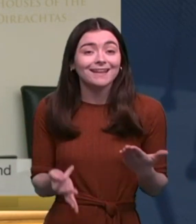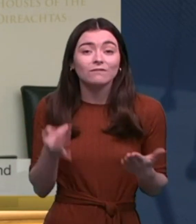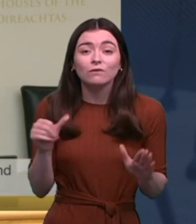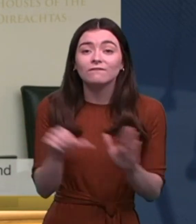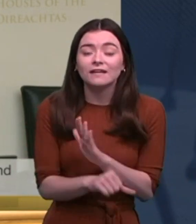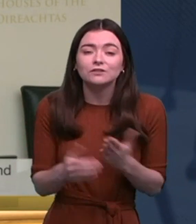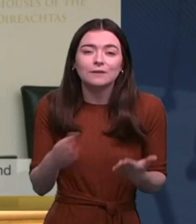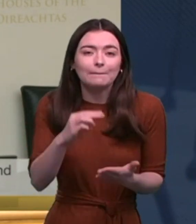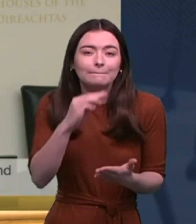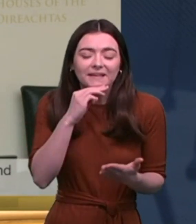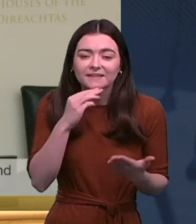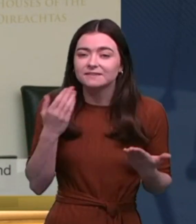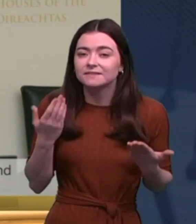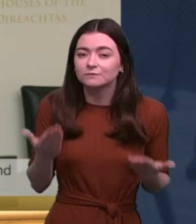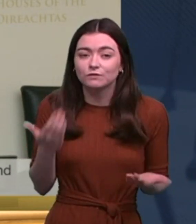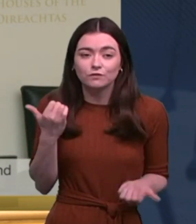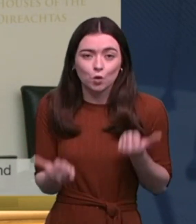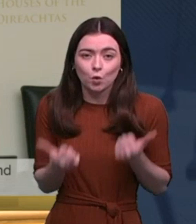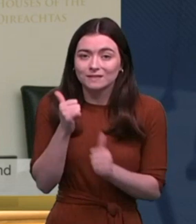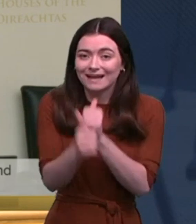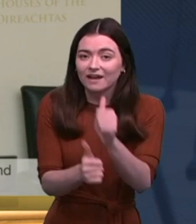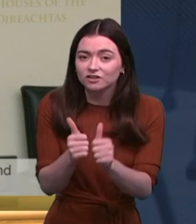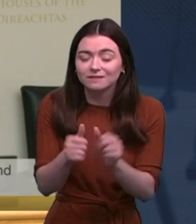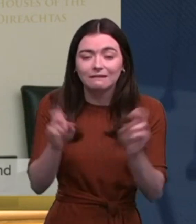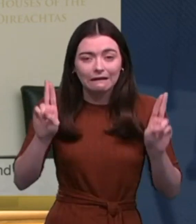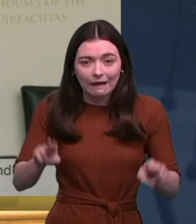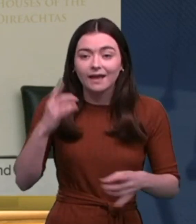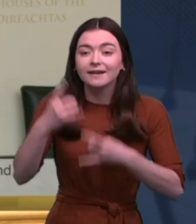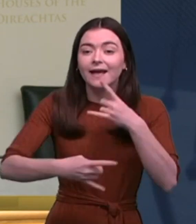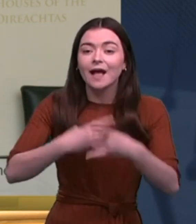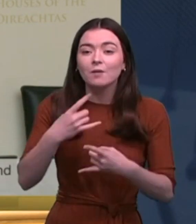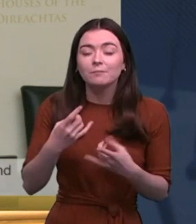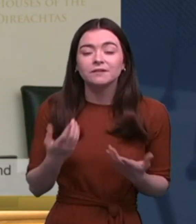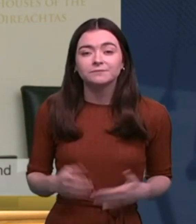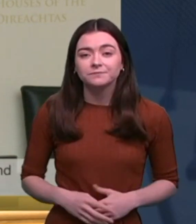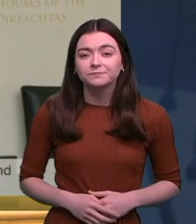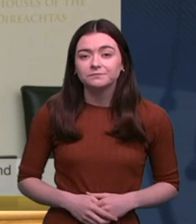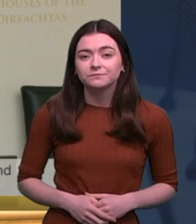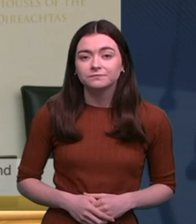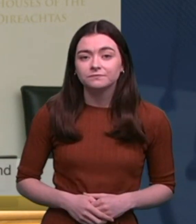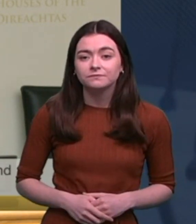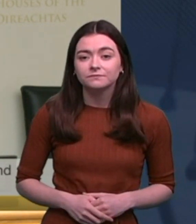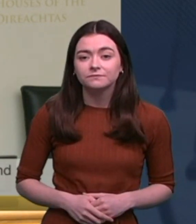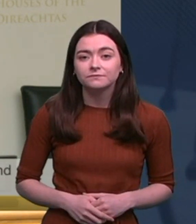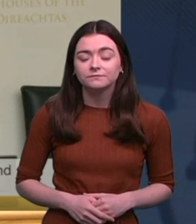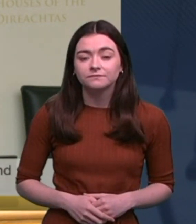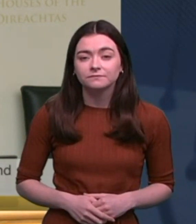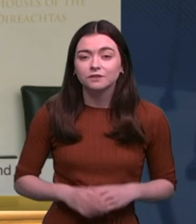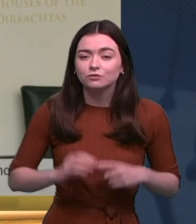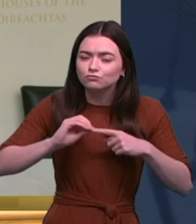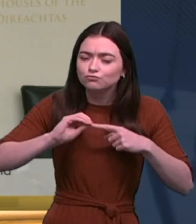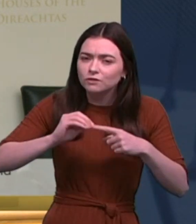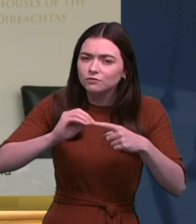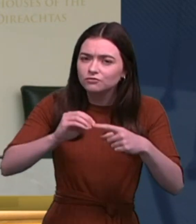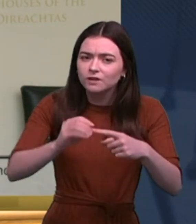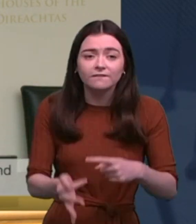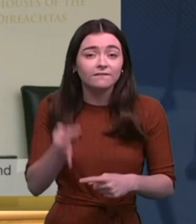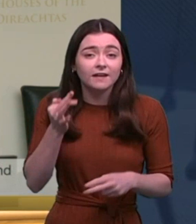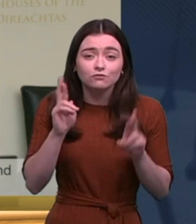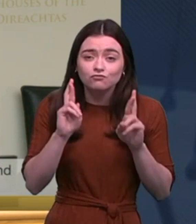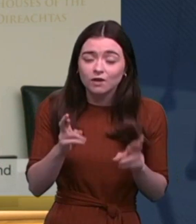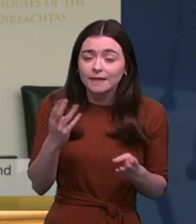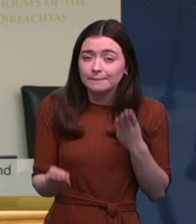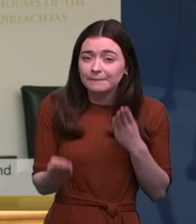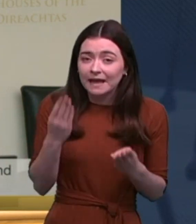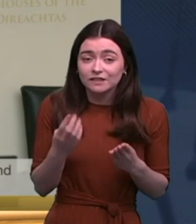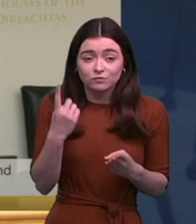that, we're subject to court actions, as you know. So trying to balance out of the